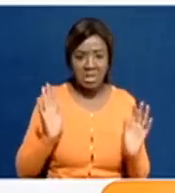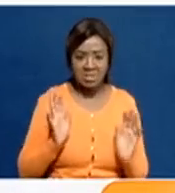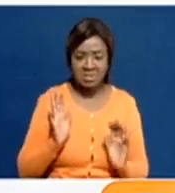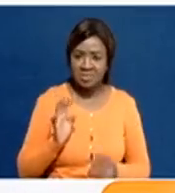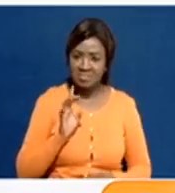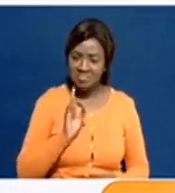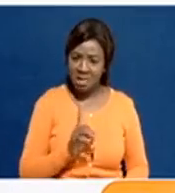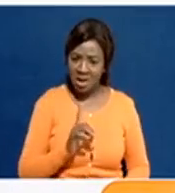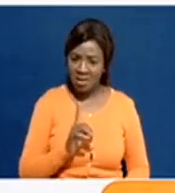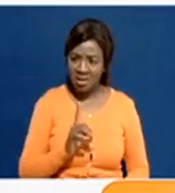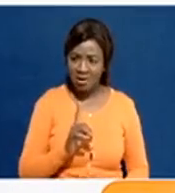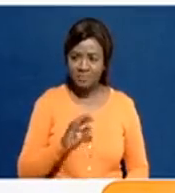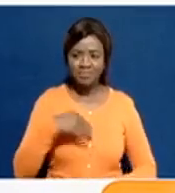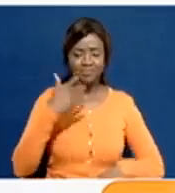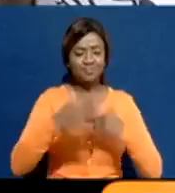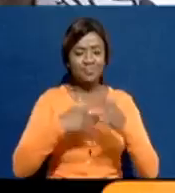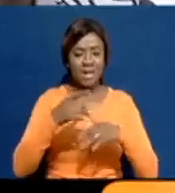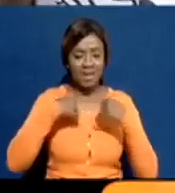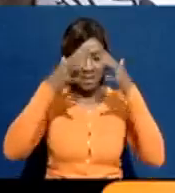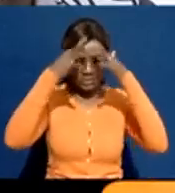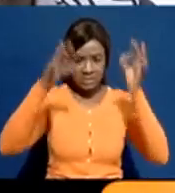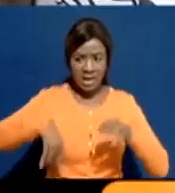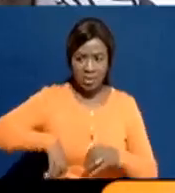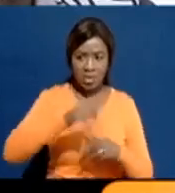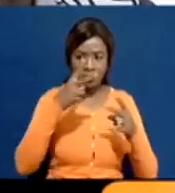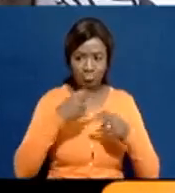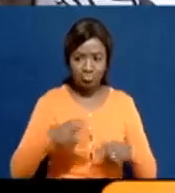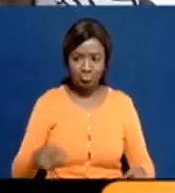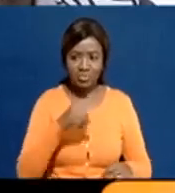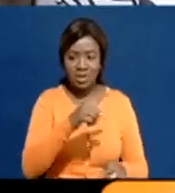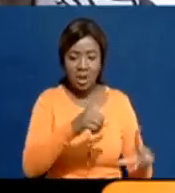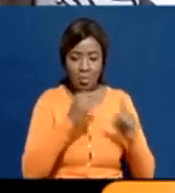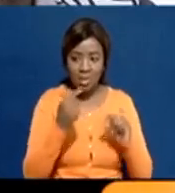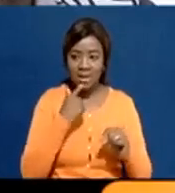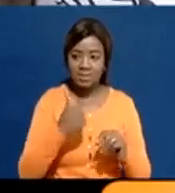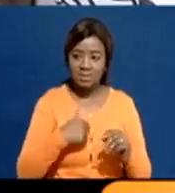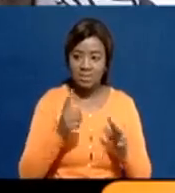to go for a checkup, what did they tell you? Well,